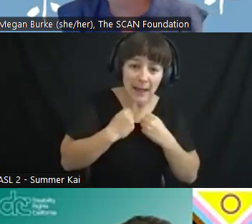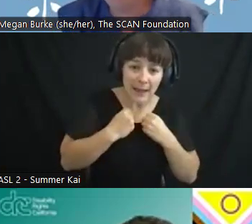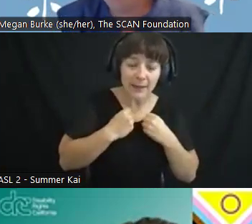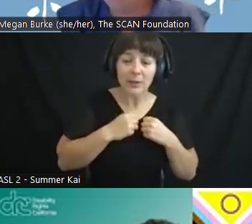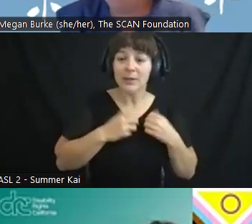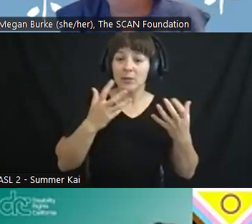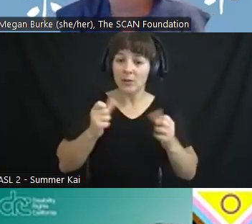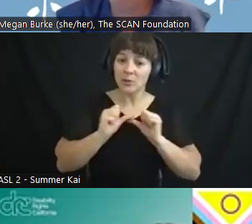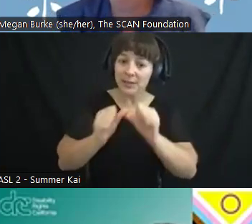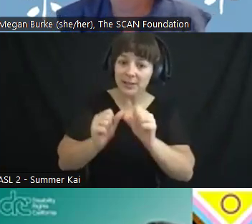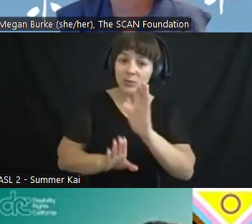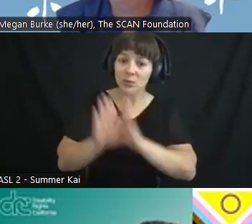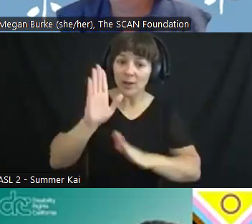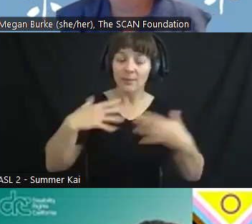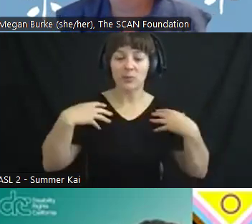of health and aging,